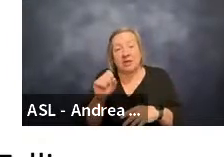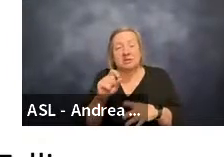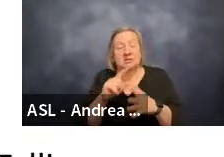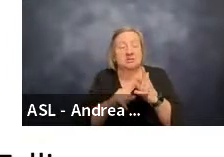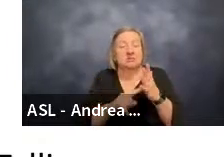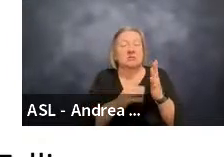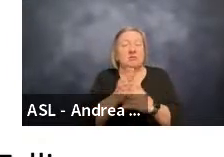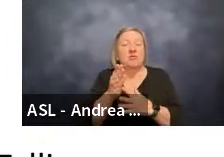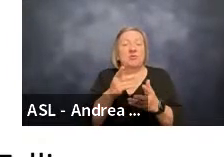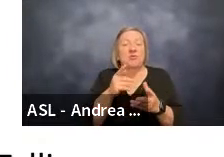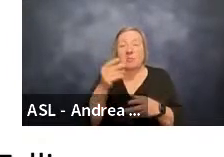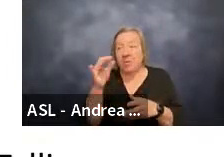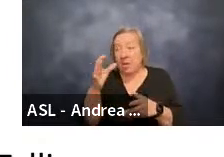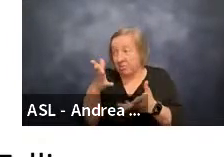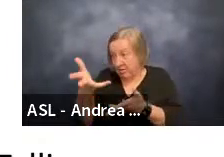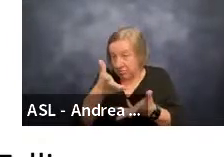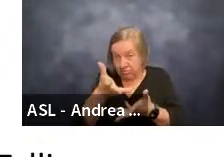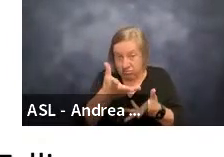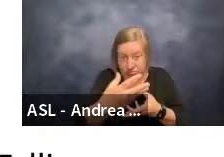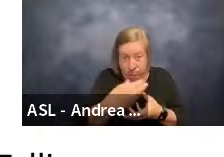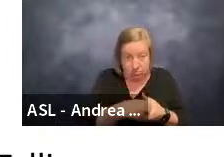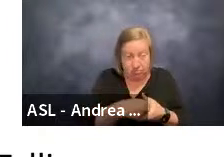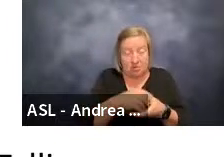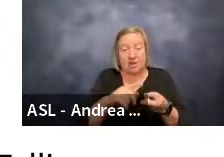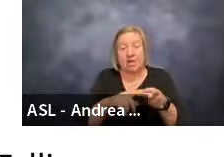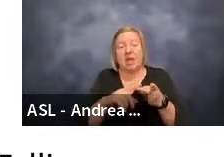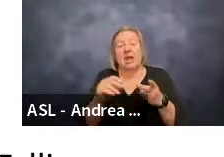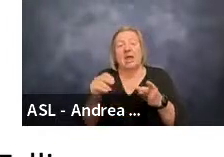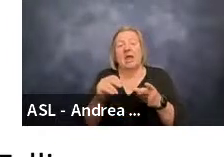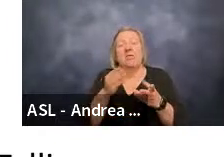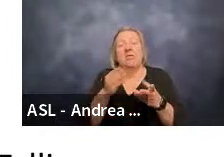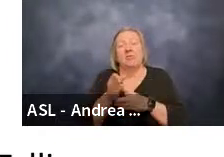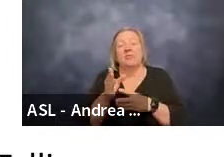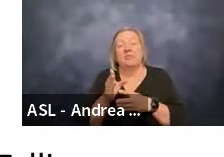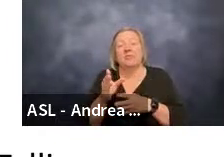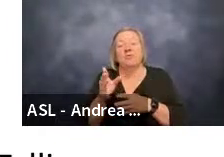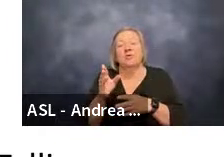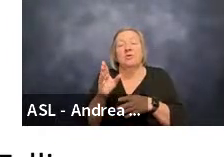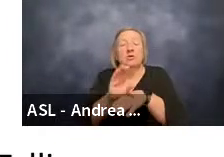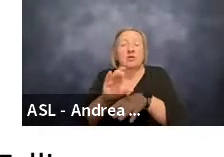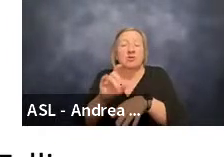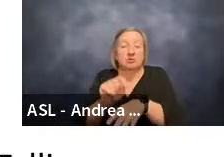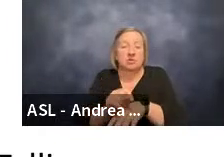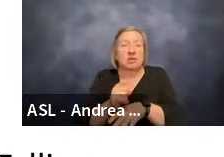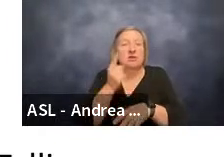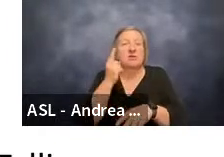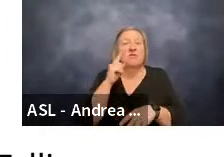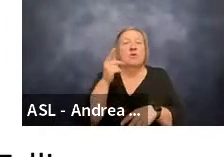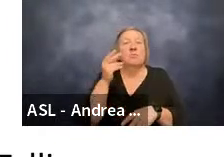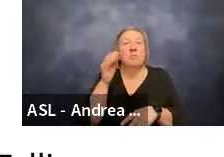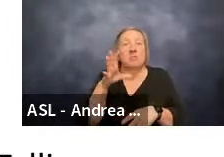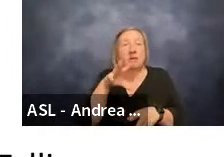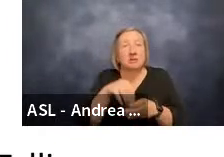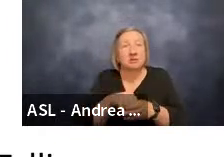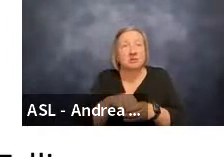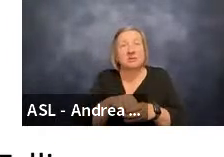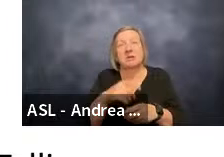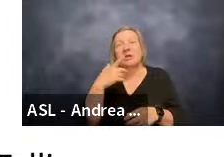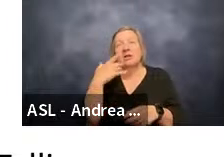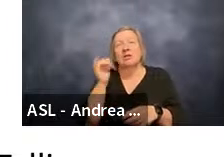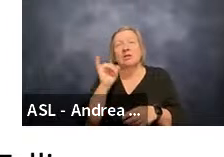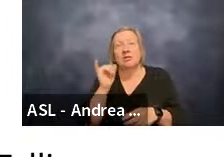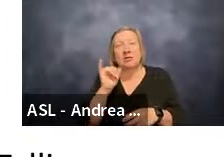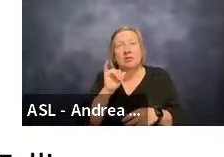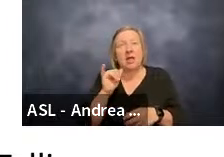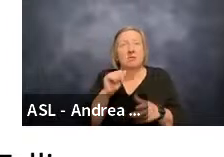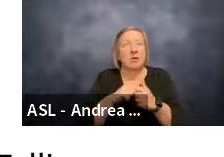through public engagement as well as through travel consultation. For public engagement, this looks like with the intent of